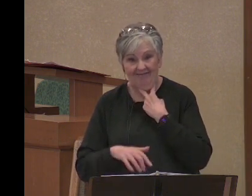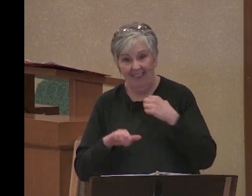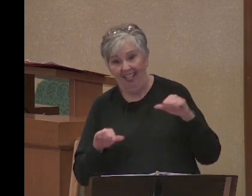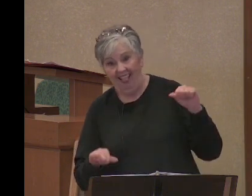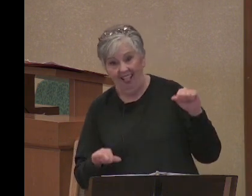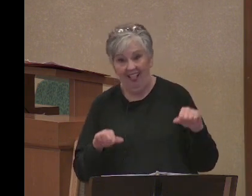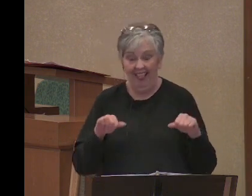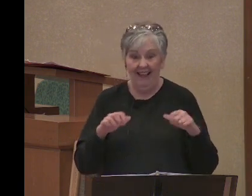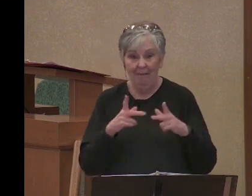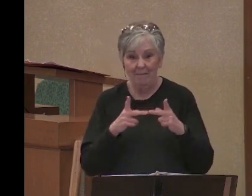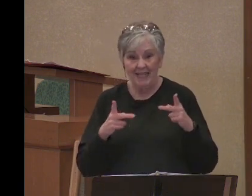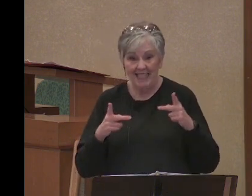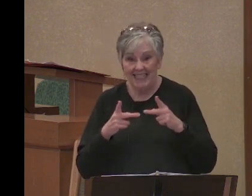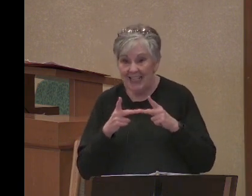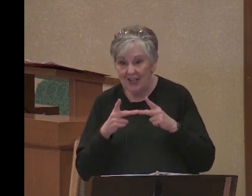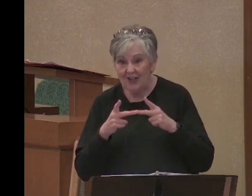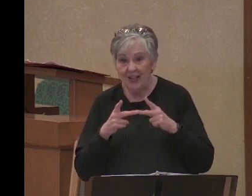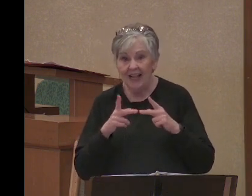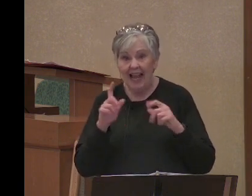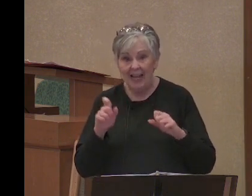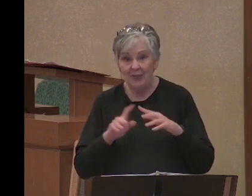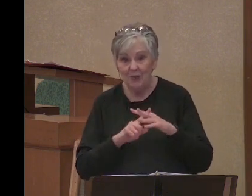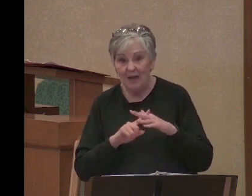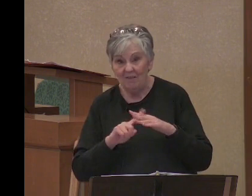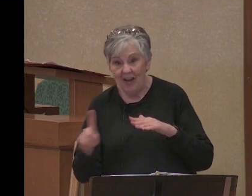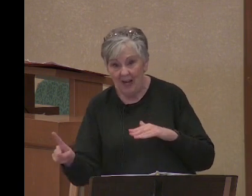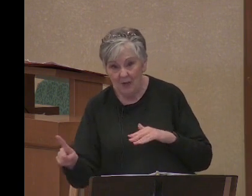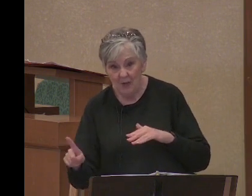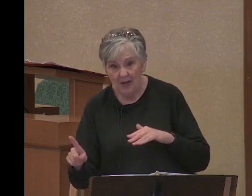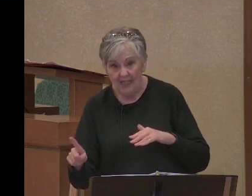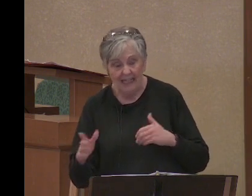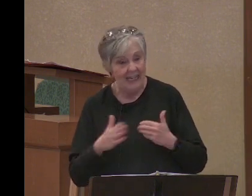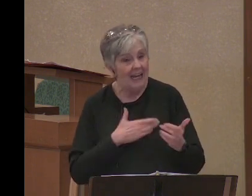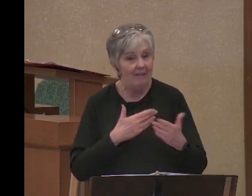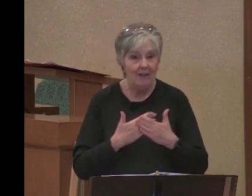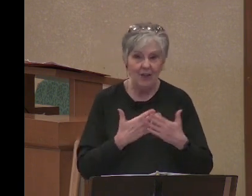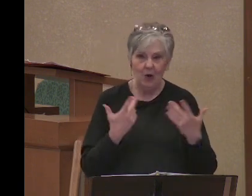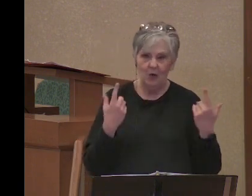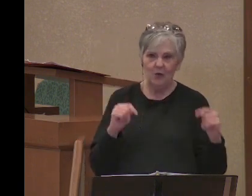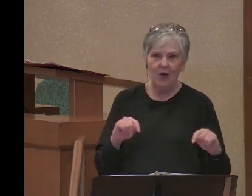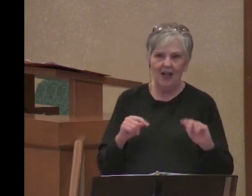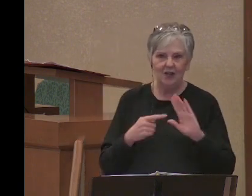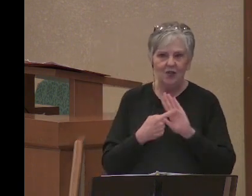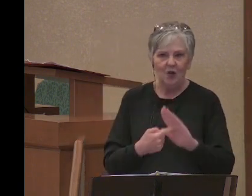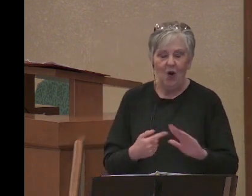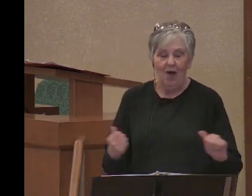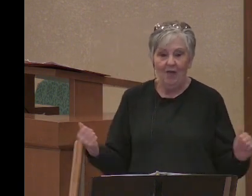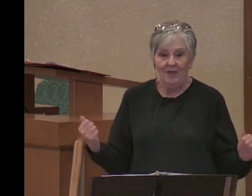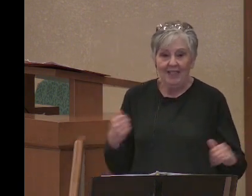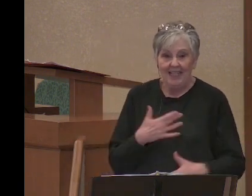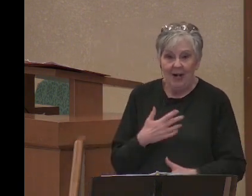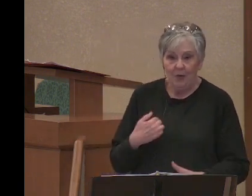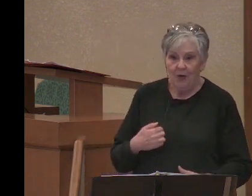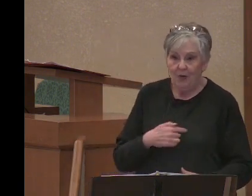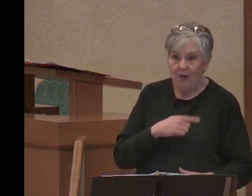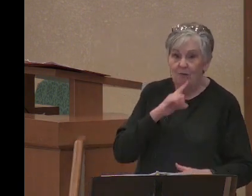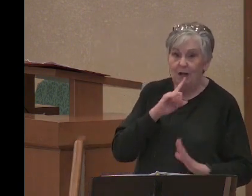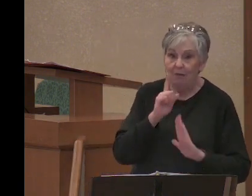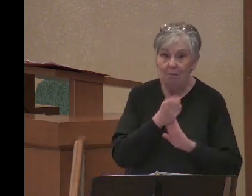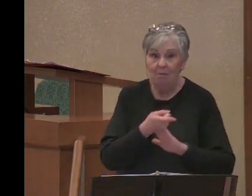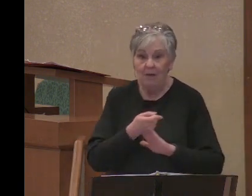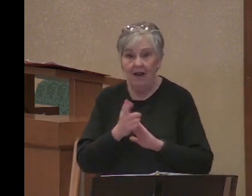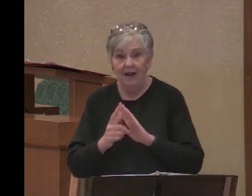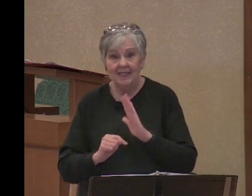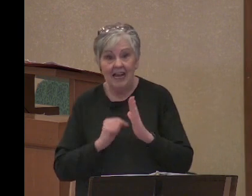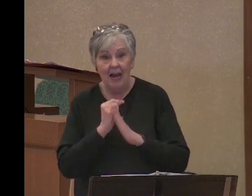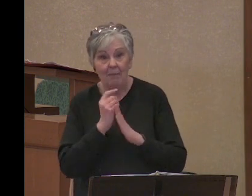position and eventually evacuated. So even though we were trying to show how scared we were, the real moment of fear came